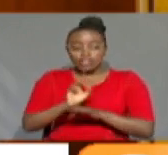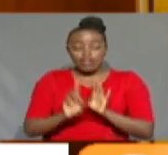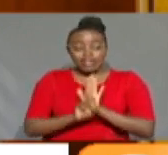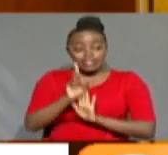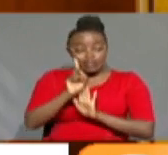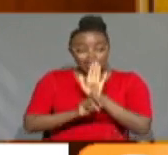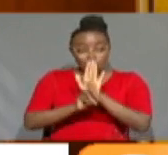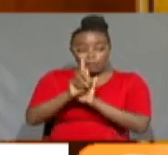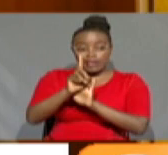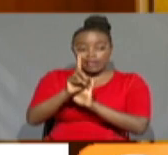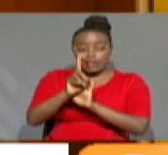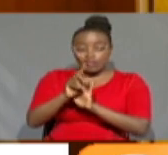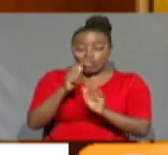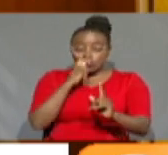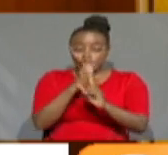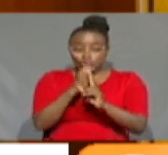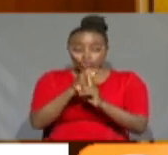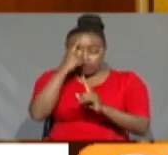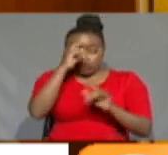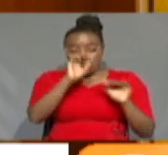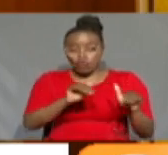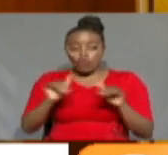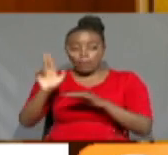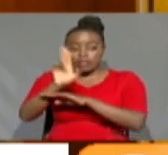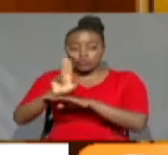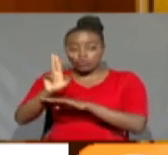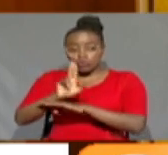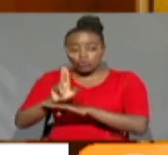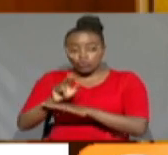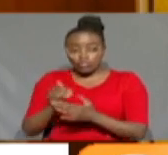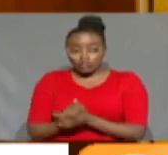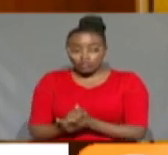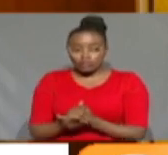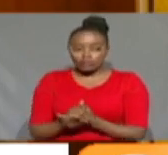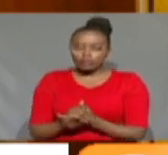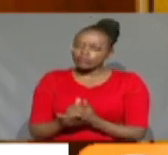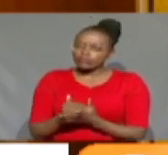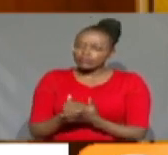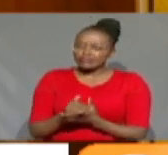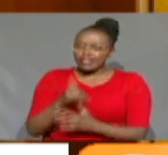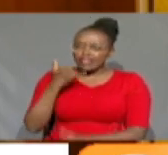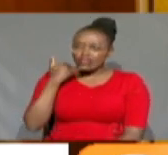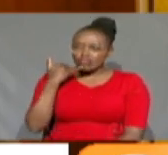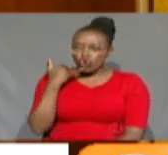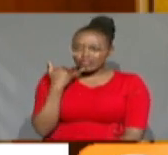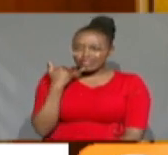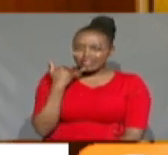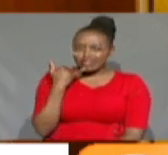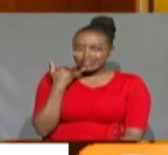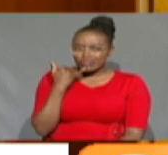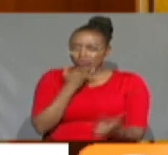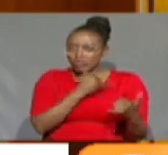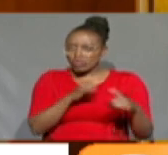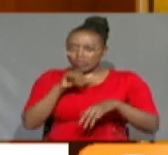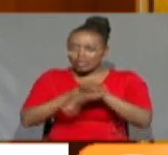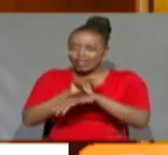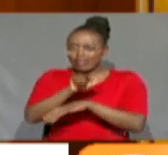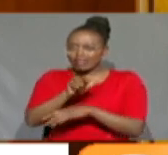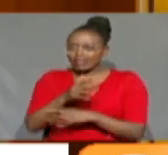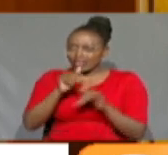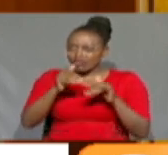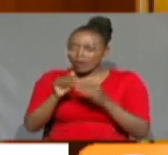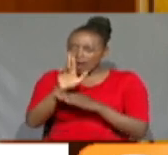developing tools for farmers that are using, let's call it the old GSM phones. So we're trying to reach these farmers with